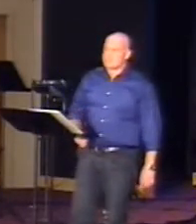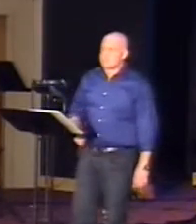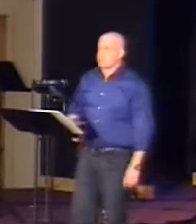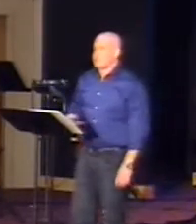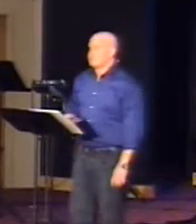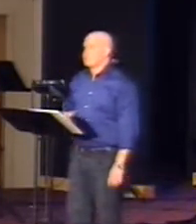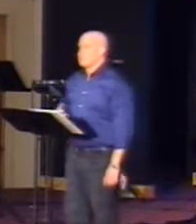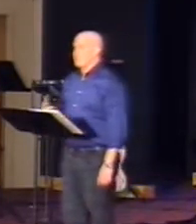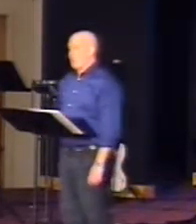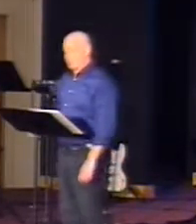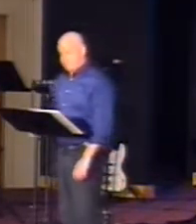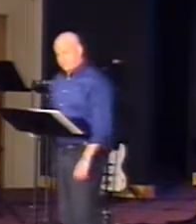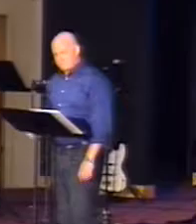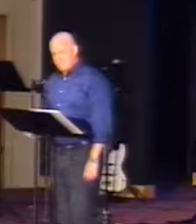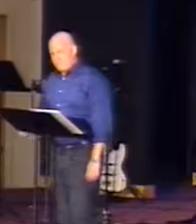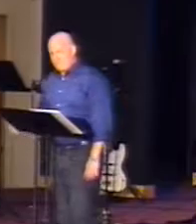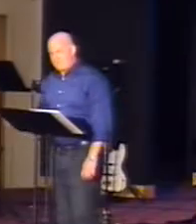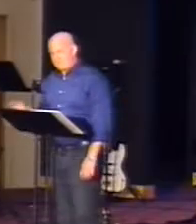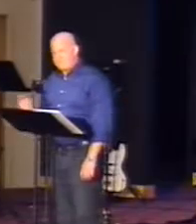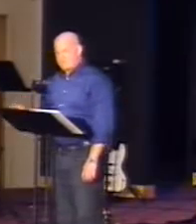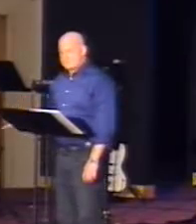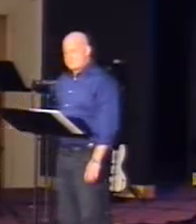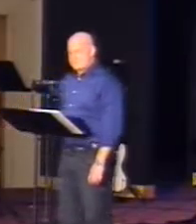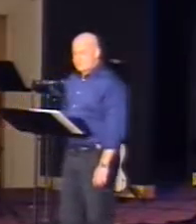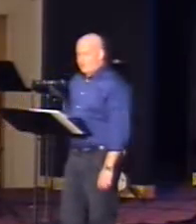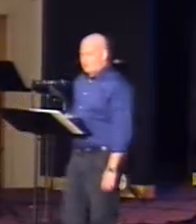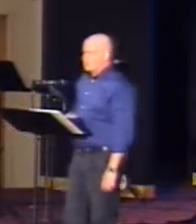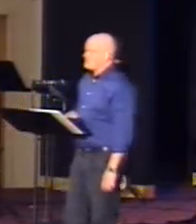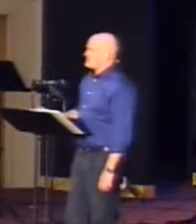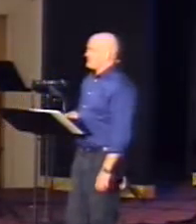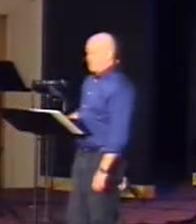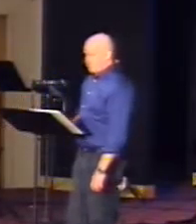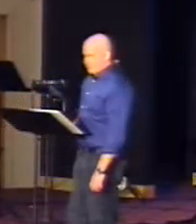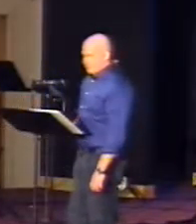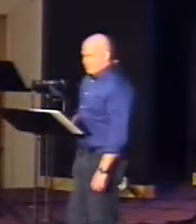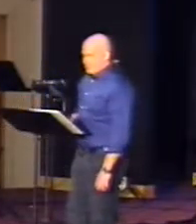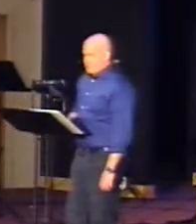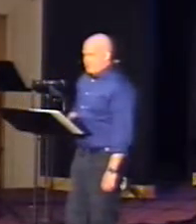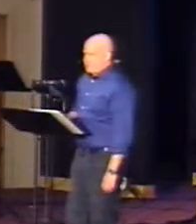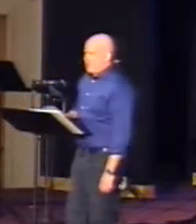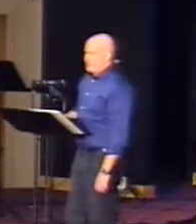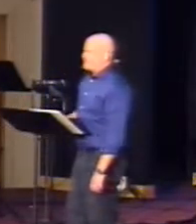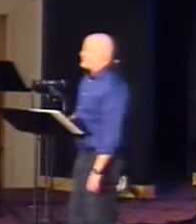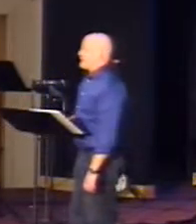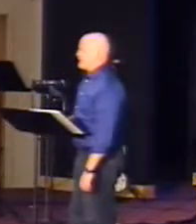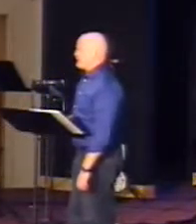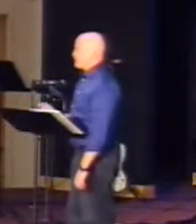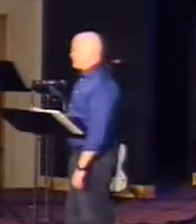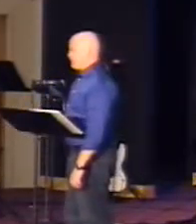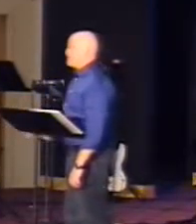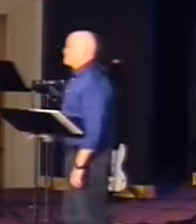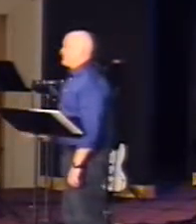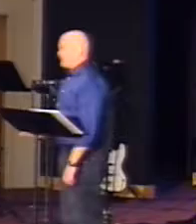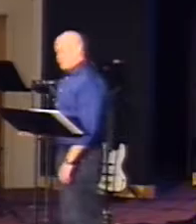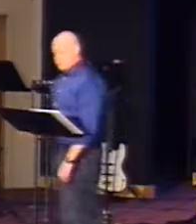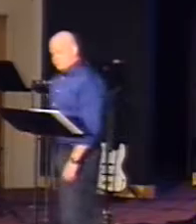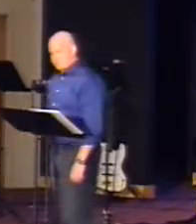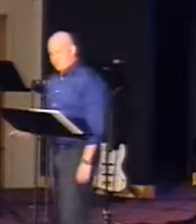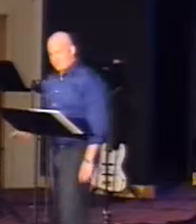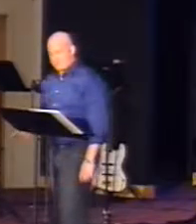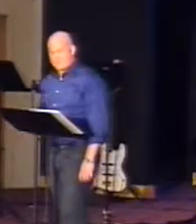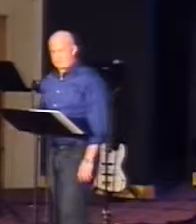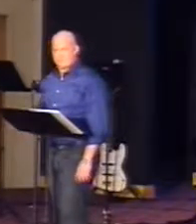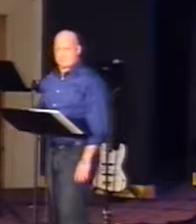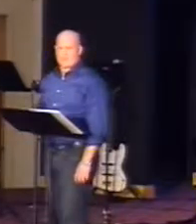well-respected, possibly even wealthy. And maybe Moses himself isn't sitting pretty, but he obviously has some responsibility to